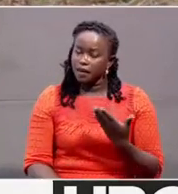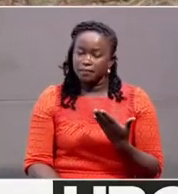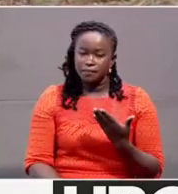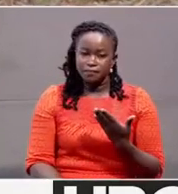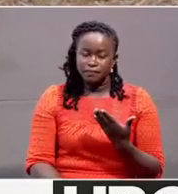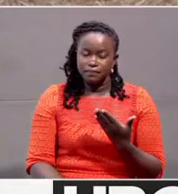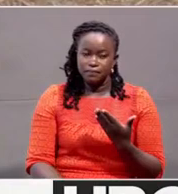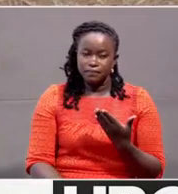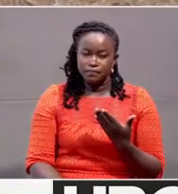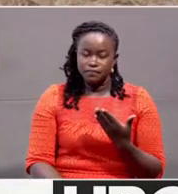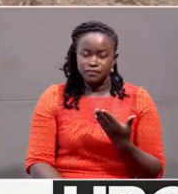personal businesses.